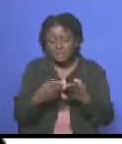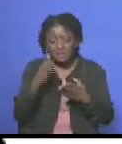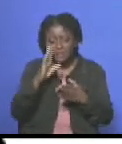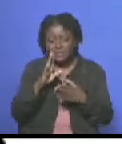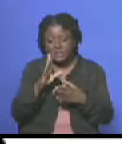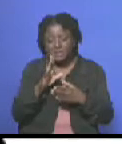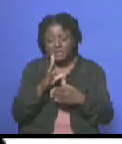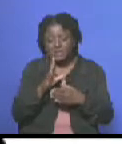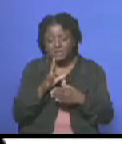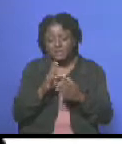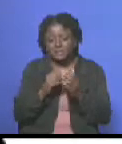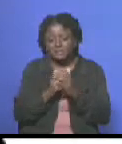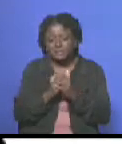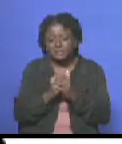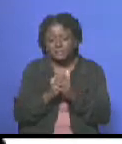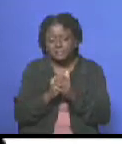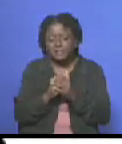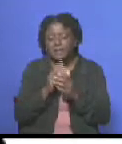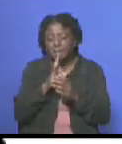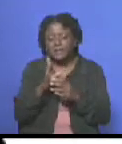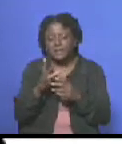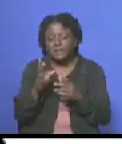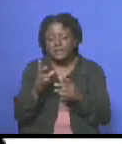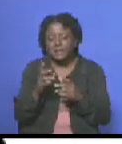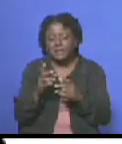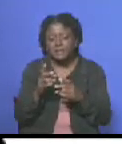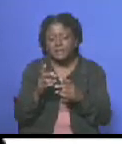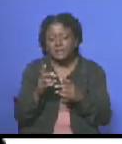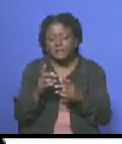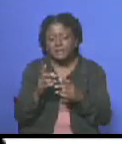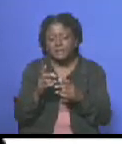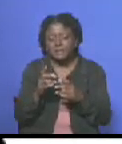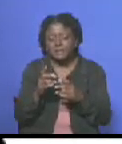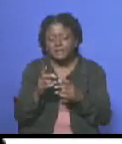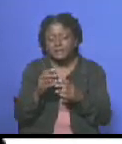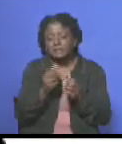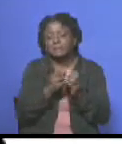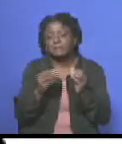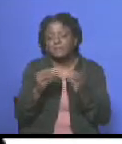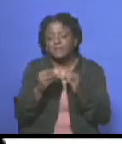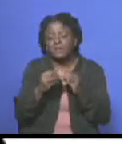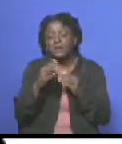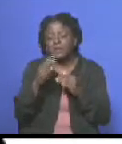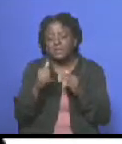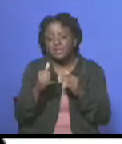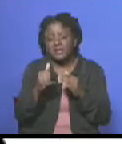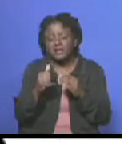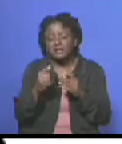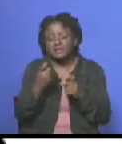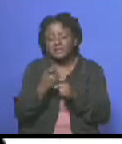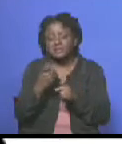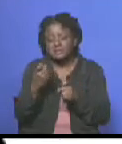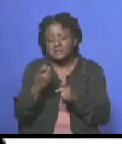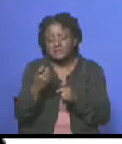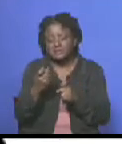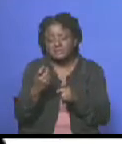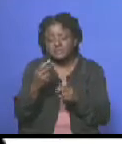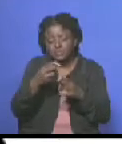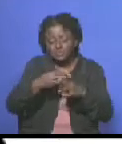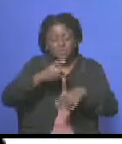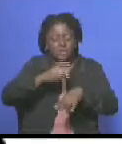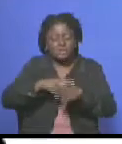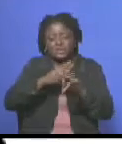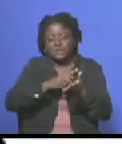greatly in excess of the bond financing fee. So that is the strategy. It is a short-term